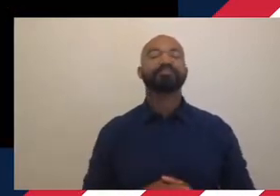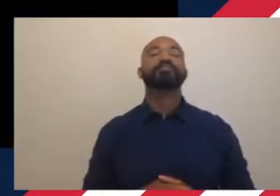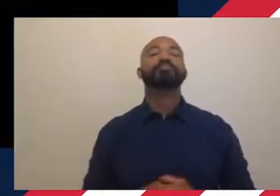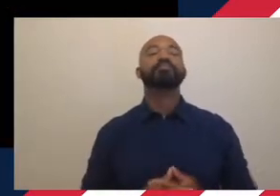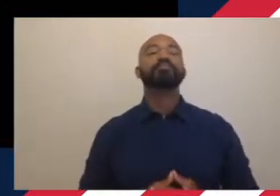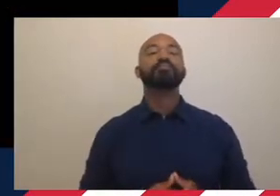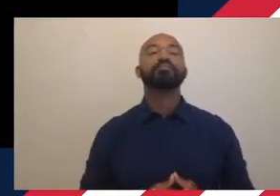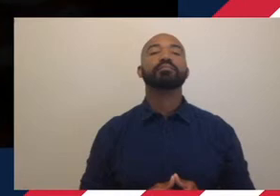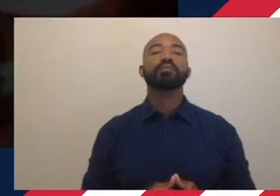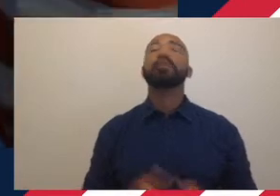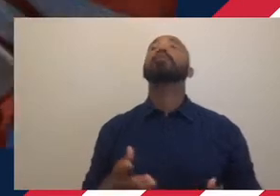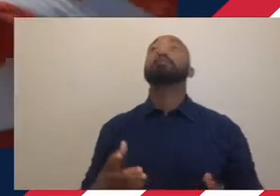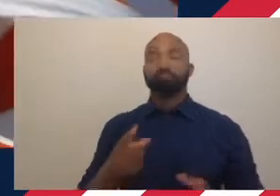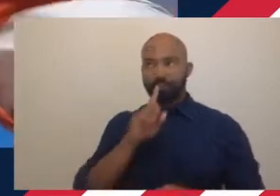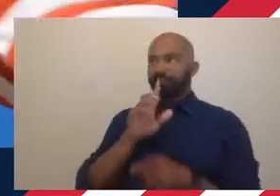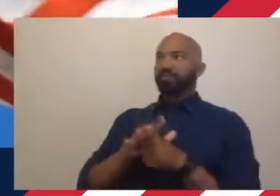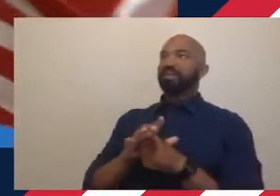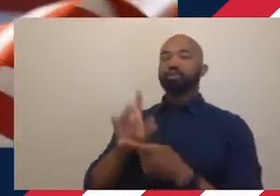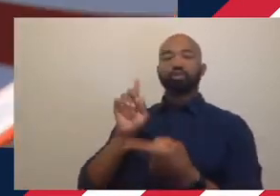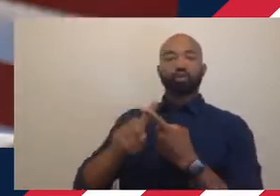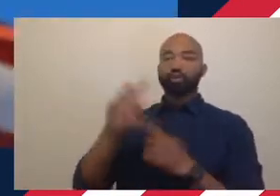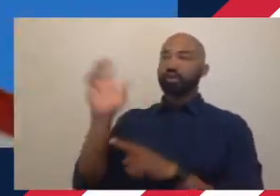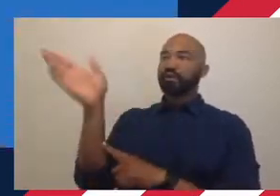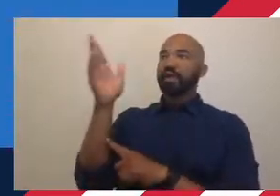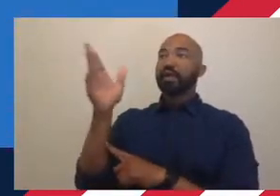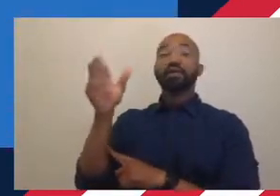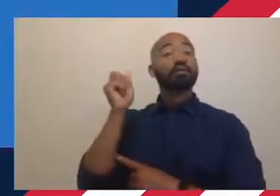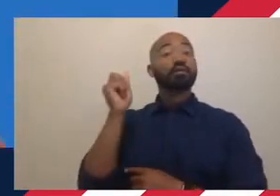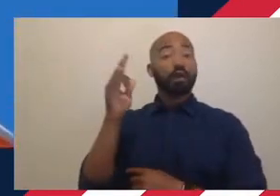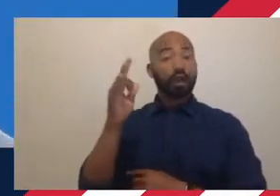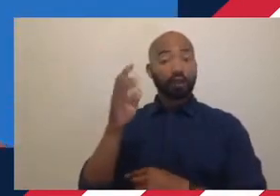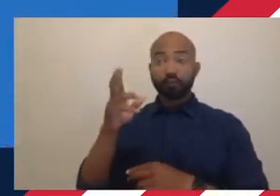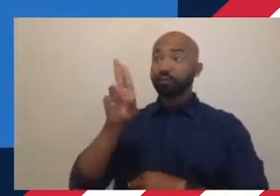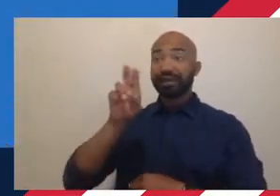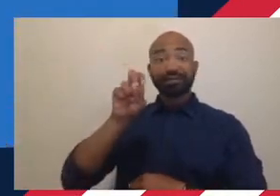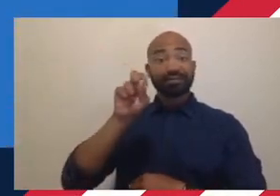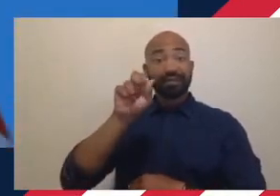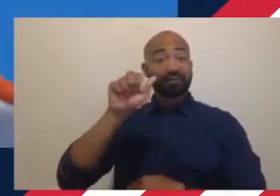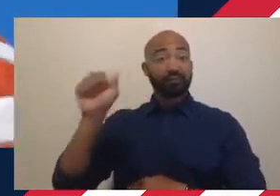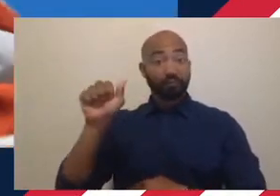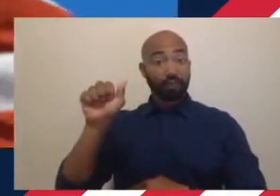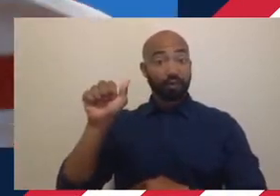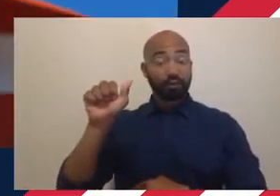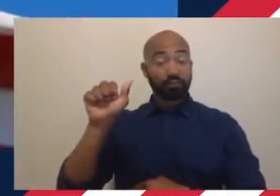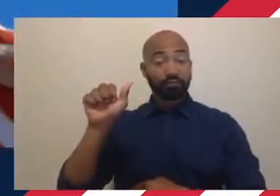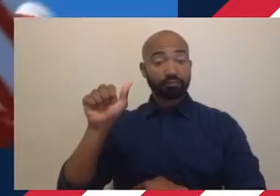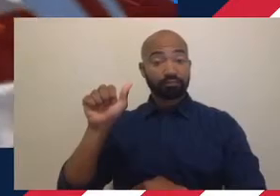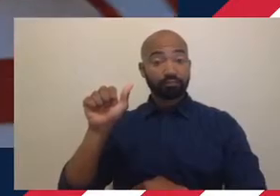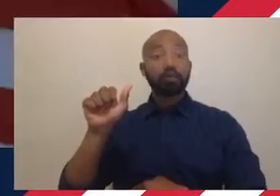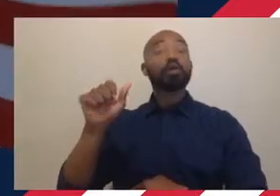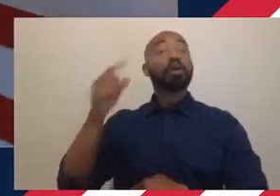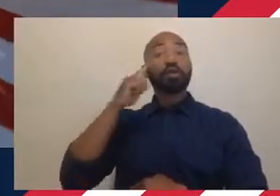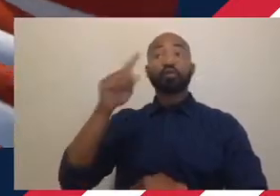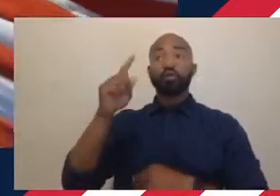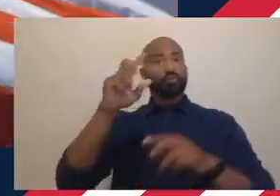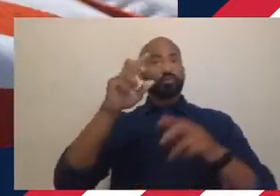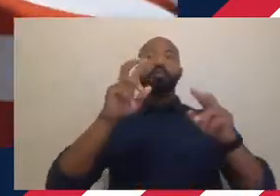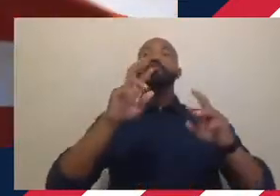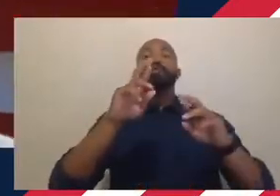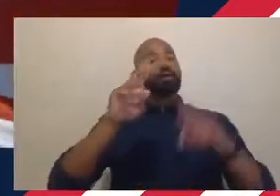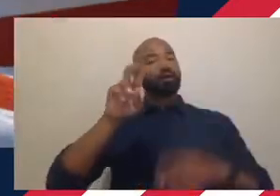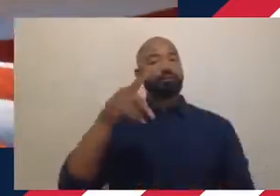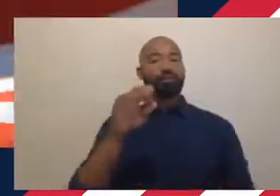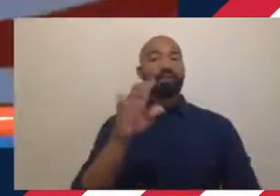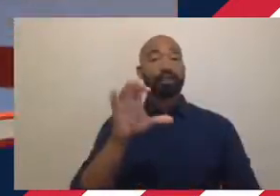I pledge allegiance to the flag of the United States of America and to the and to the republic